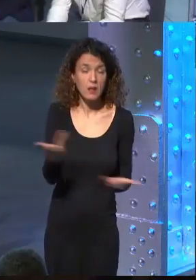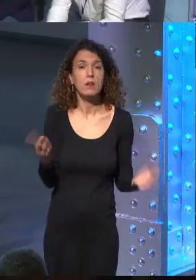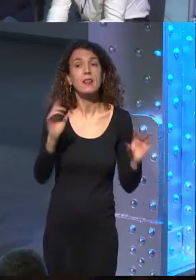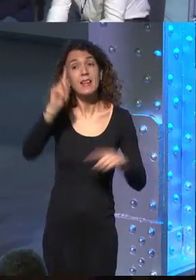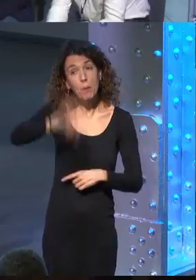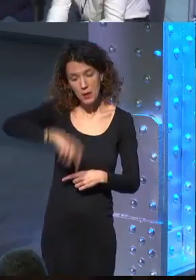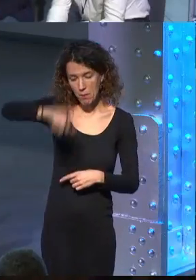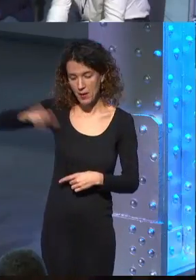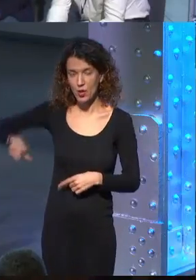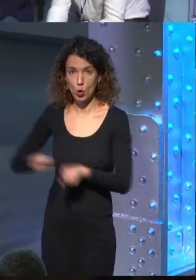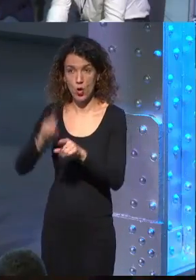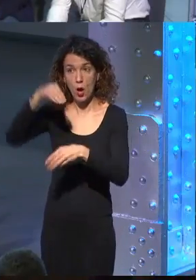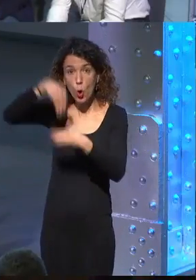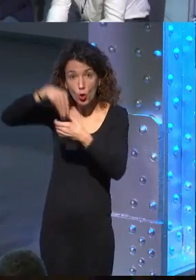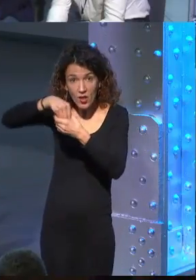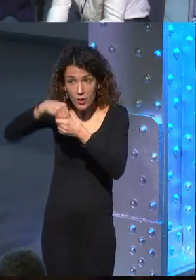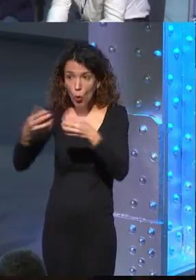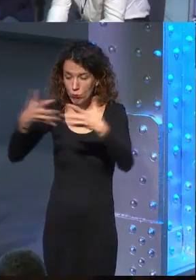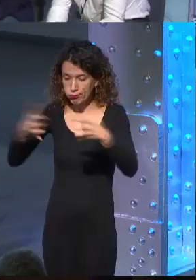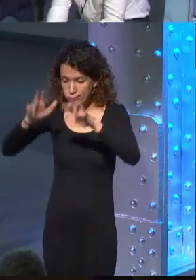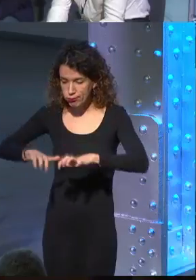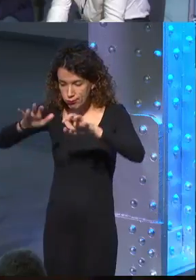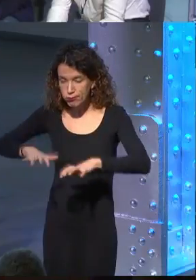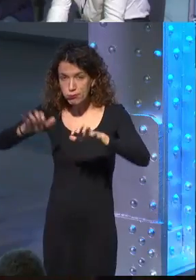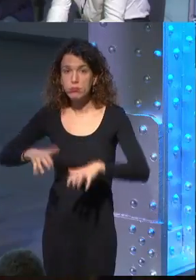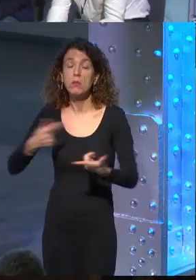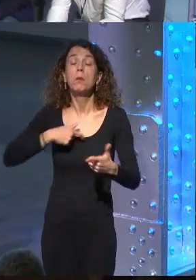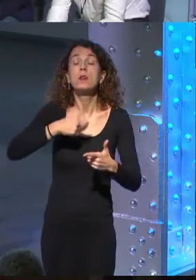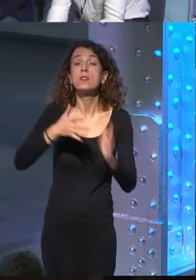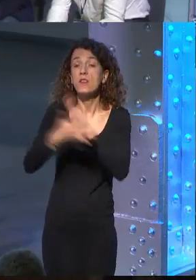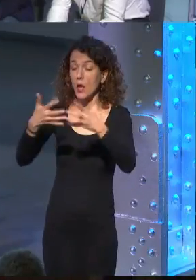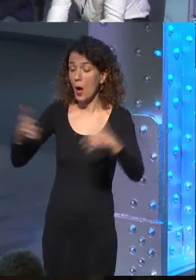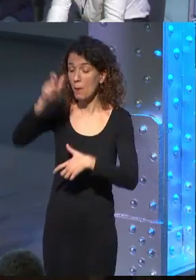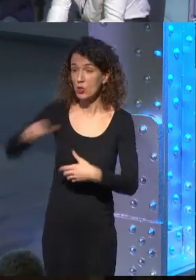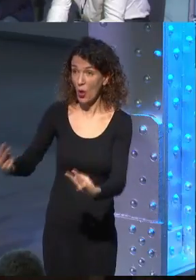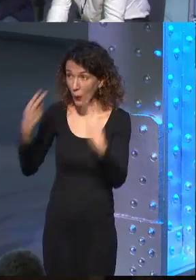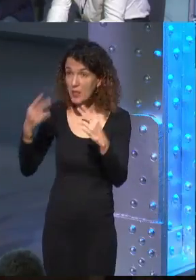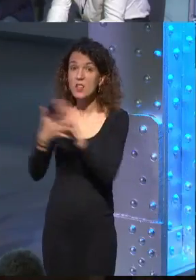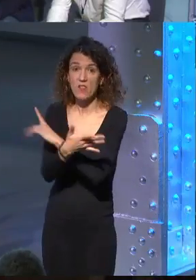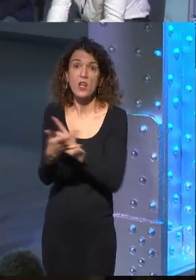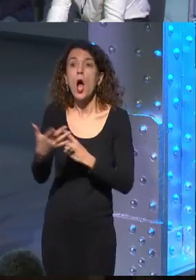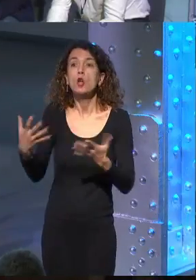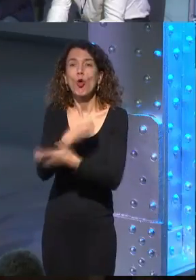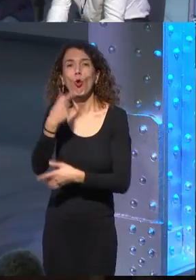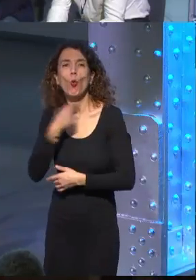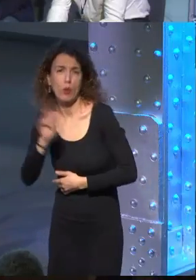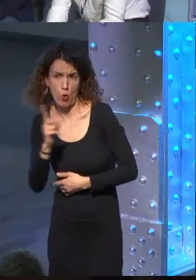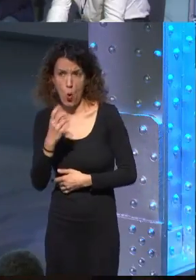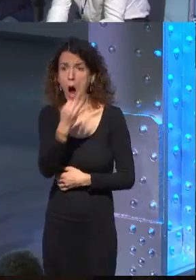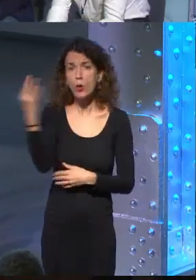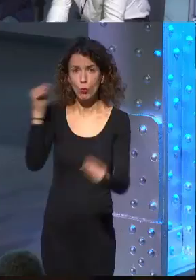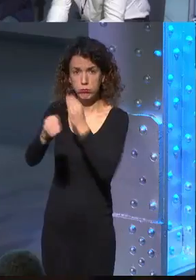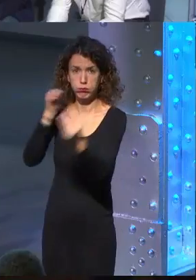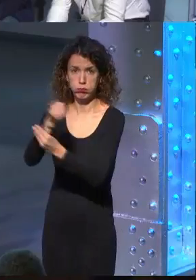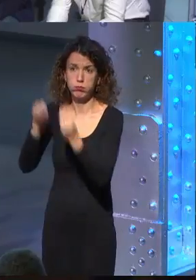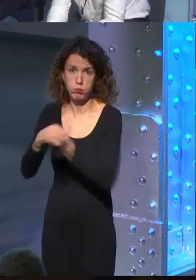this? I mean, it's different. And the person who creates the content, I mean, it's a content